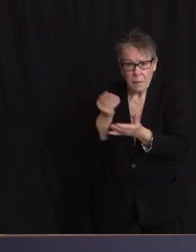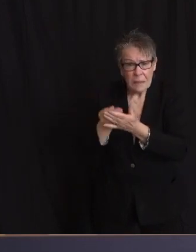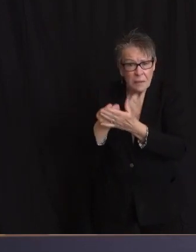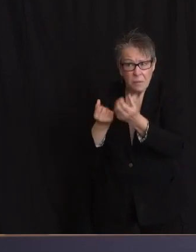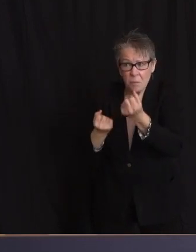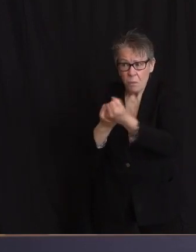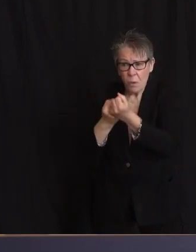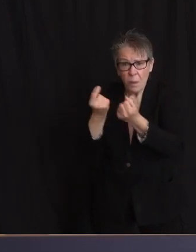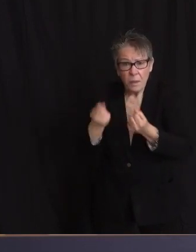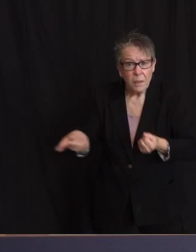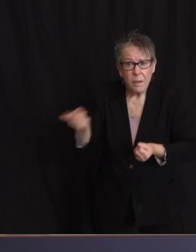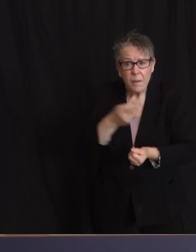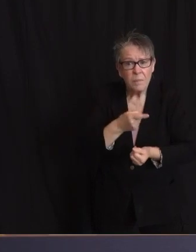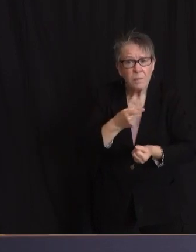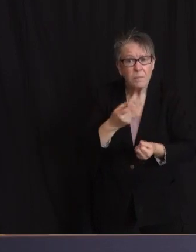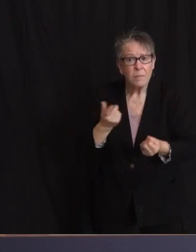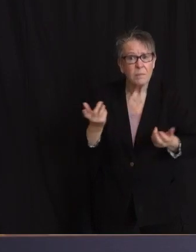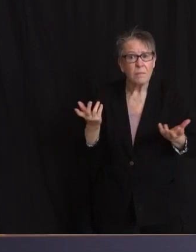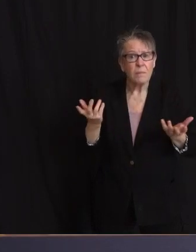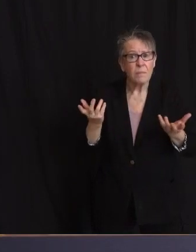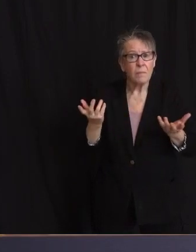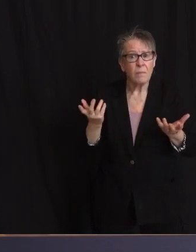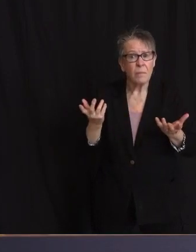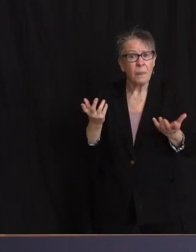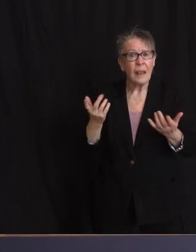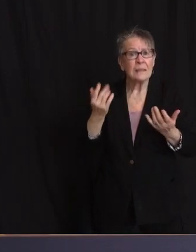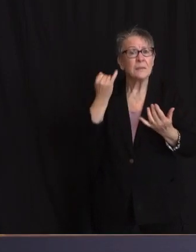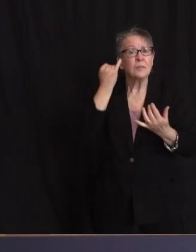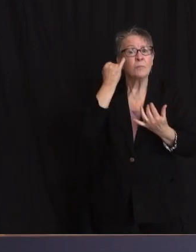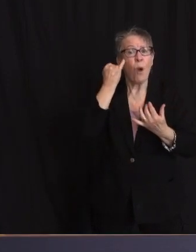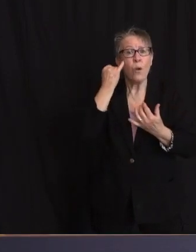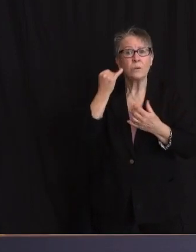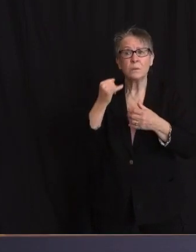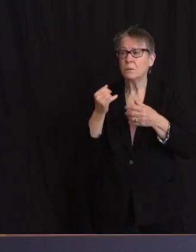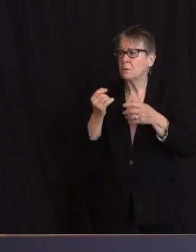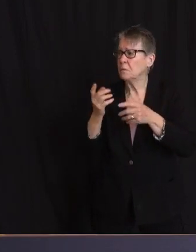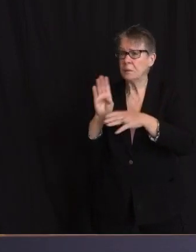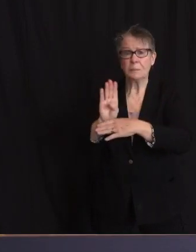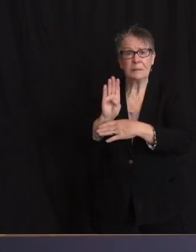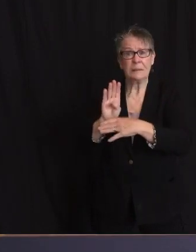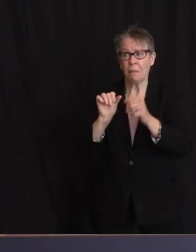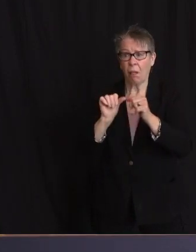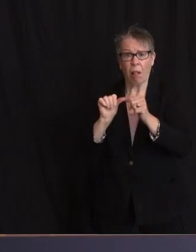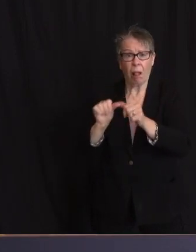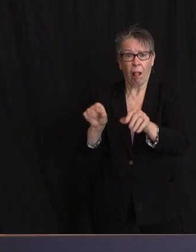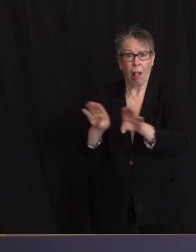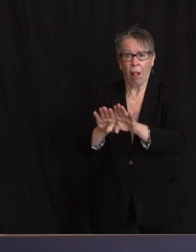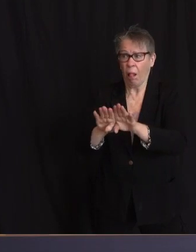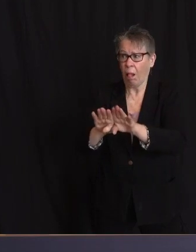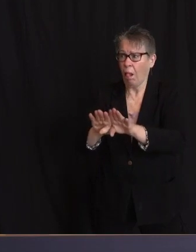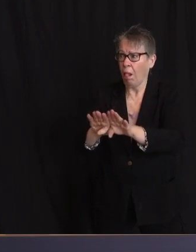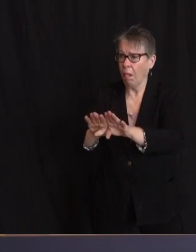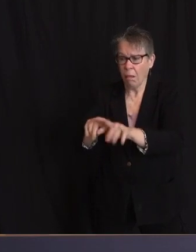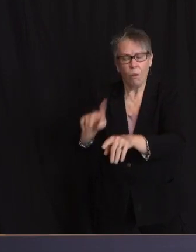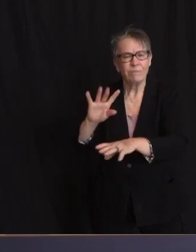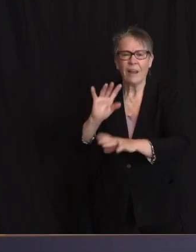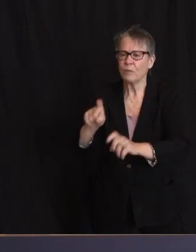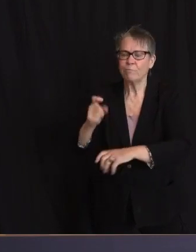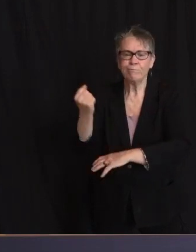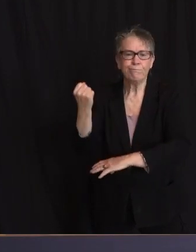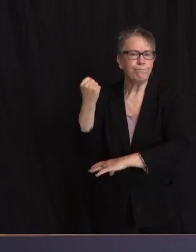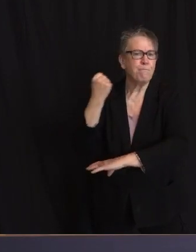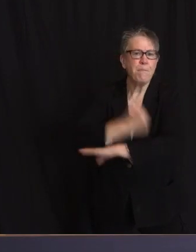lasts another 1 or 2 weeks, including Medford, Cedar Run Wildlife Refuge. What can you say to these businesses facing bankruptcy, and what